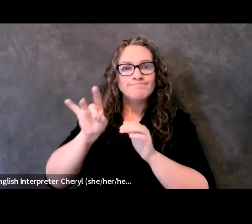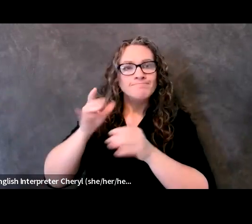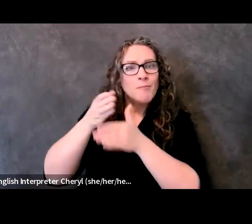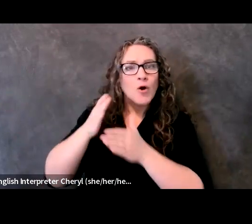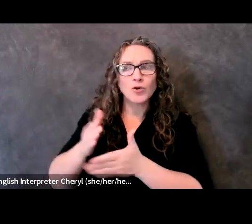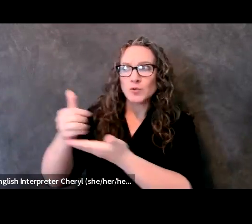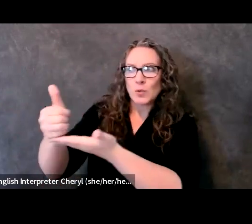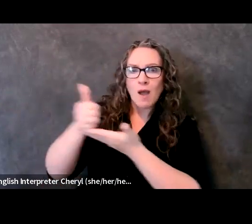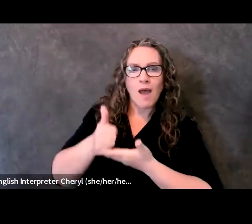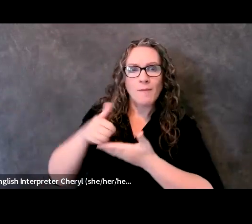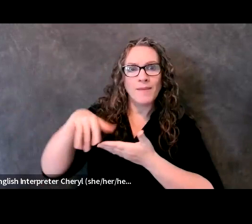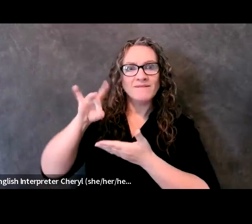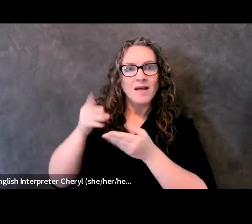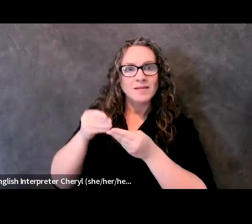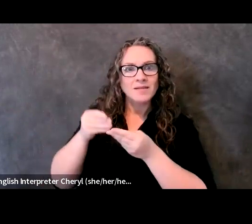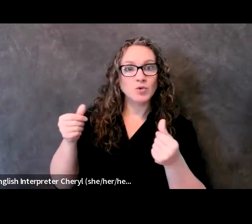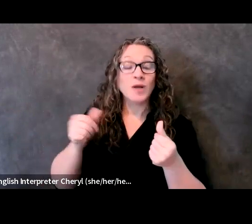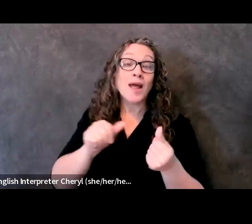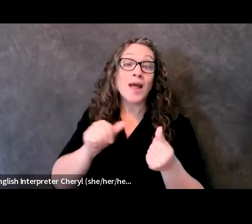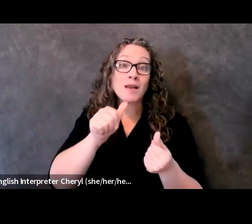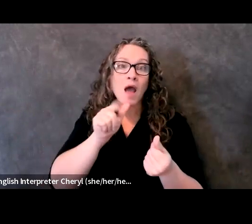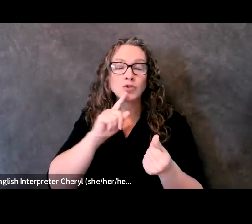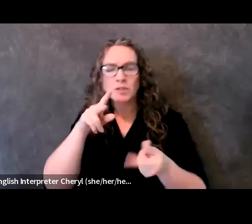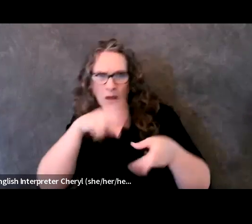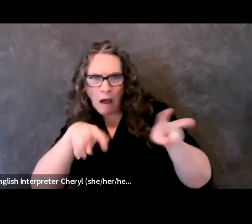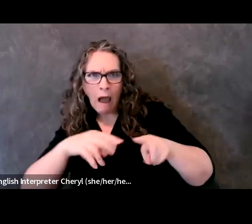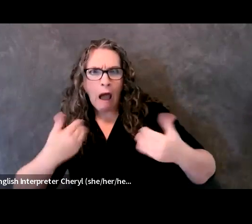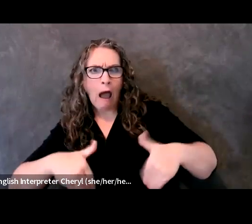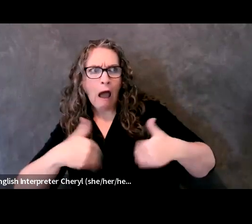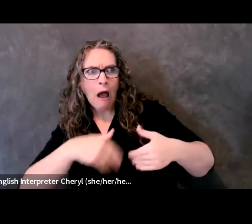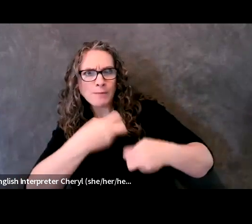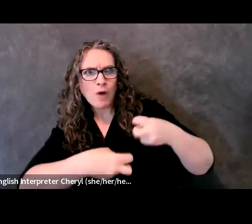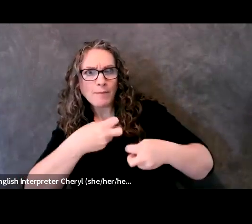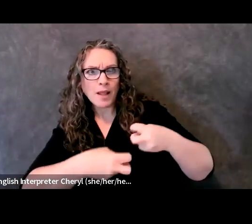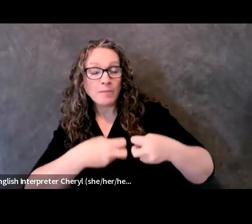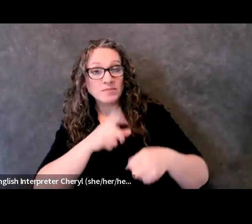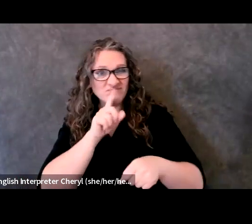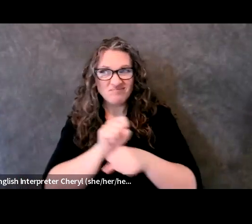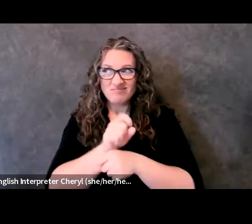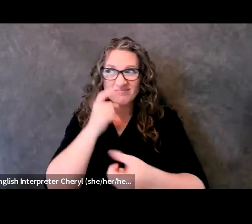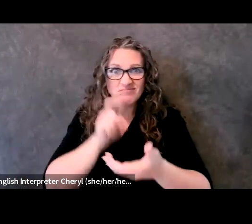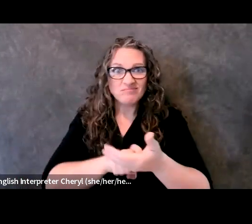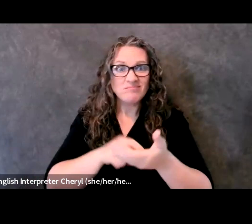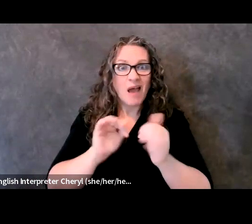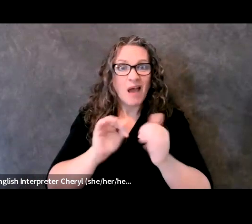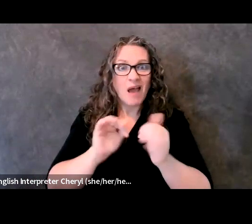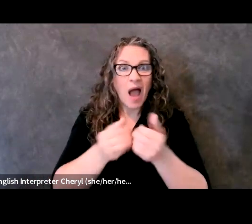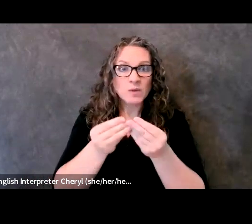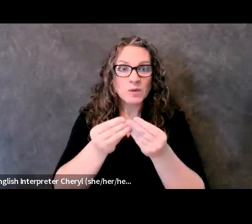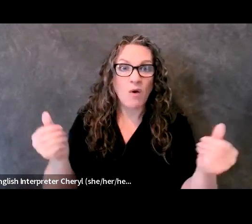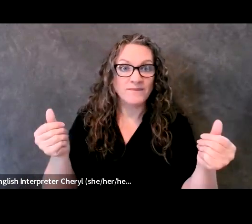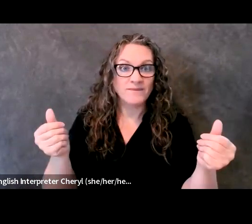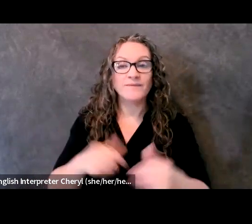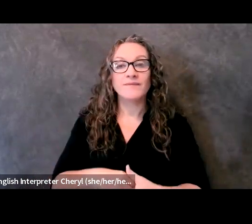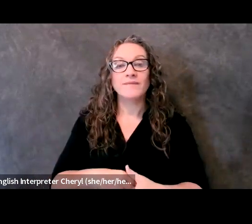find solutions, not just admire the problem, that there is a problem. We're able to come together and have solutions.